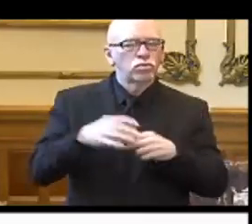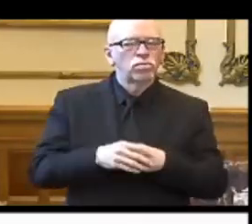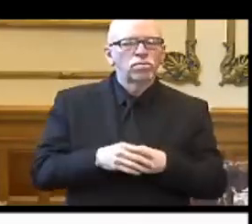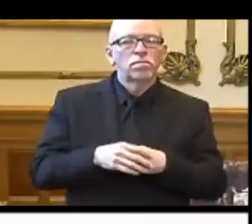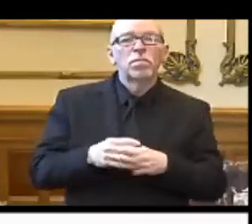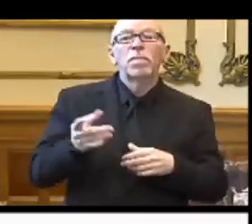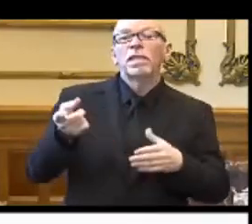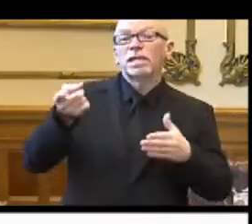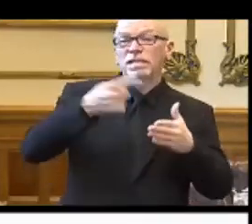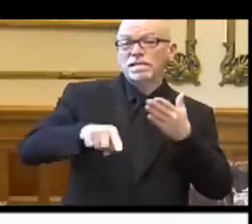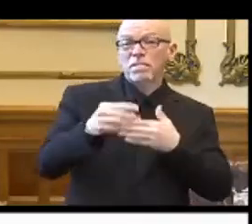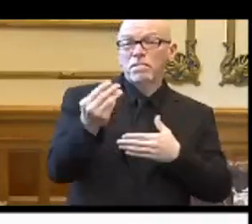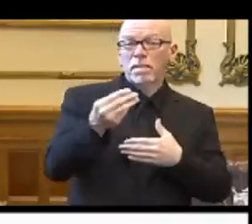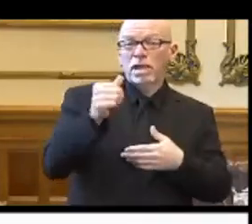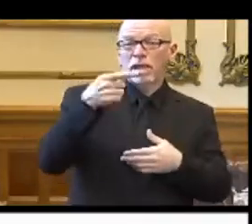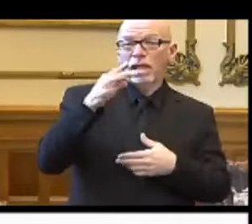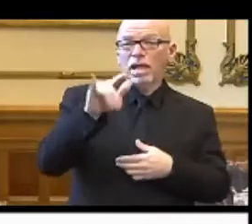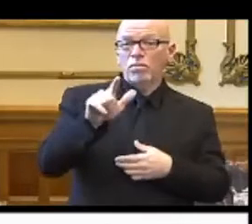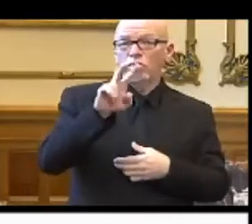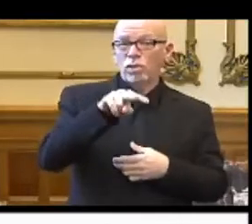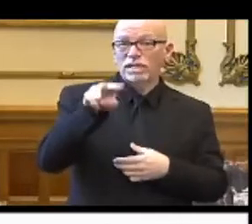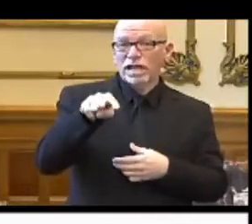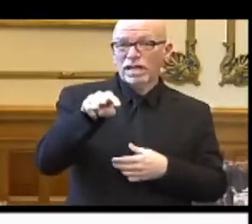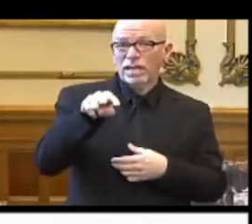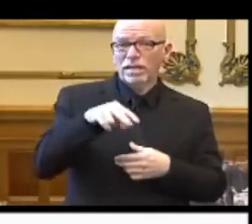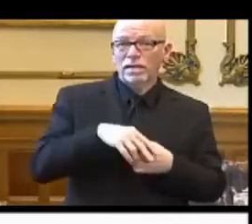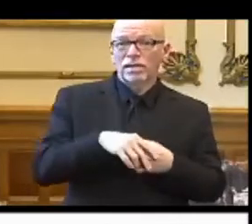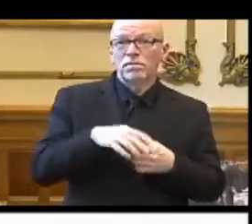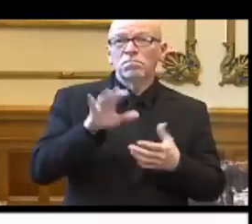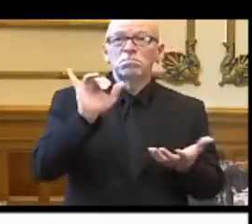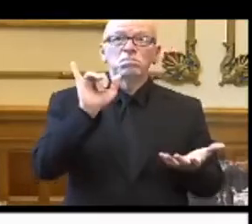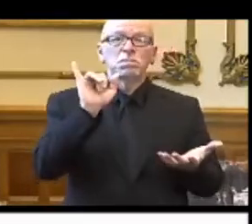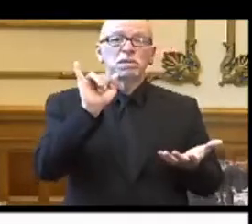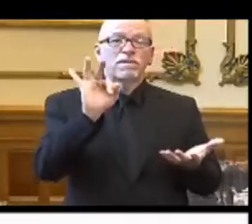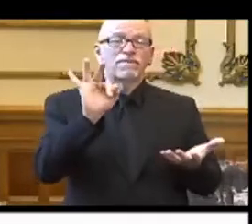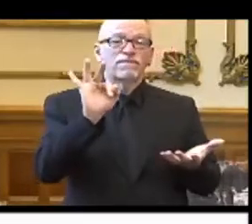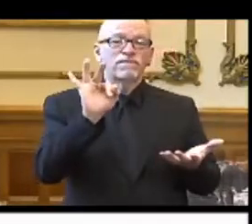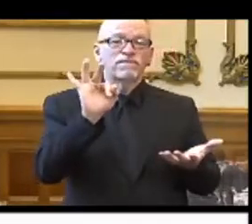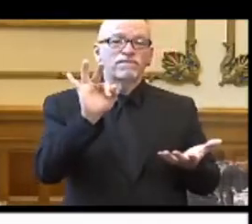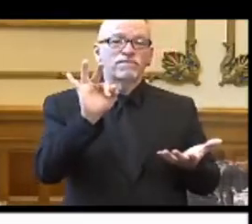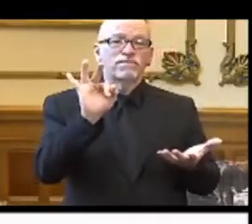on next Monday, April 22nd, if, and I